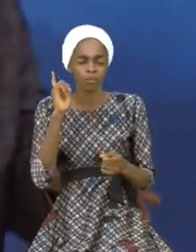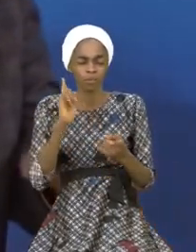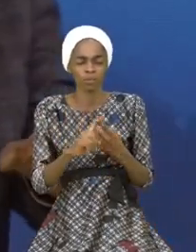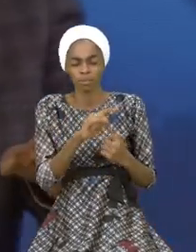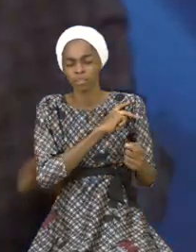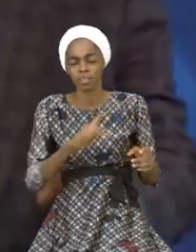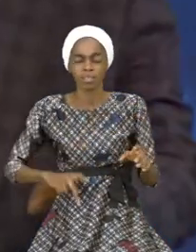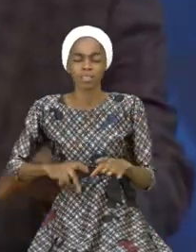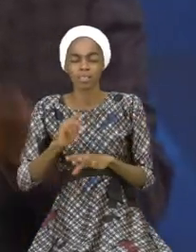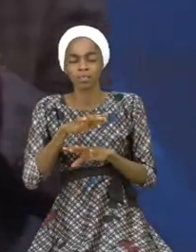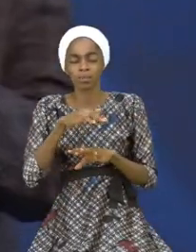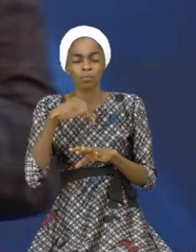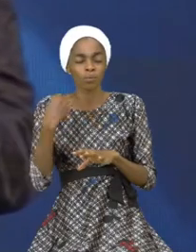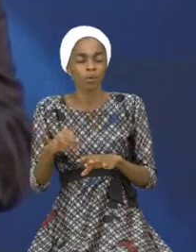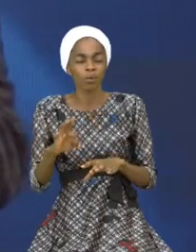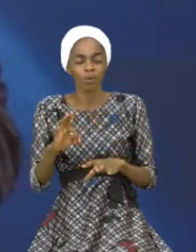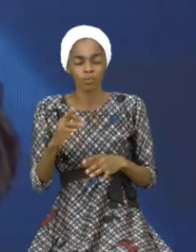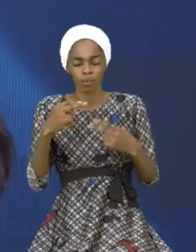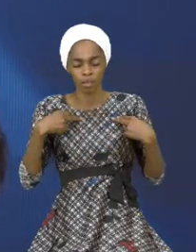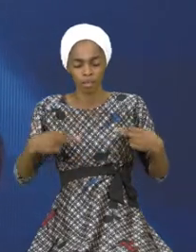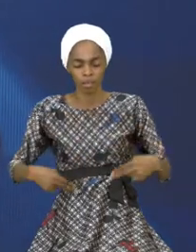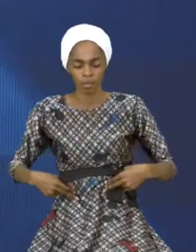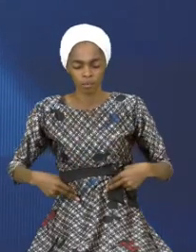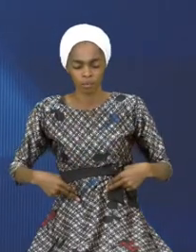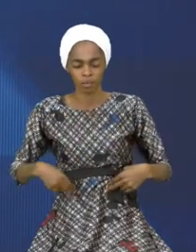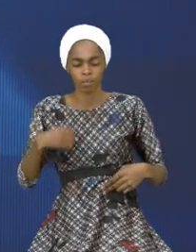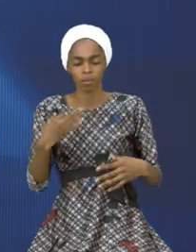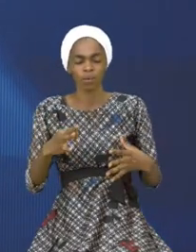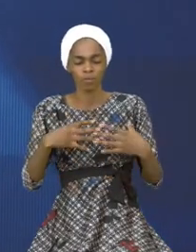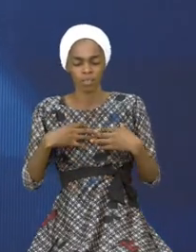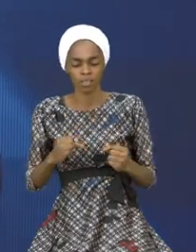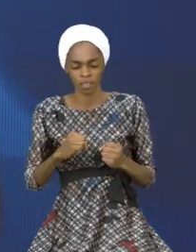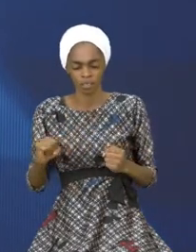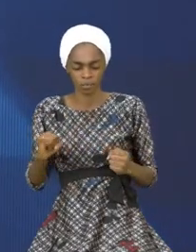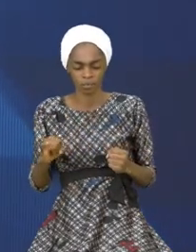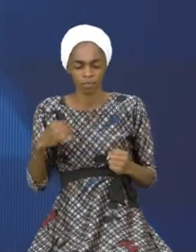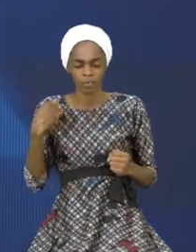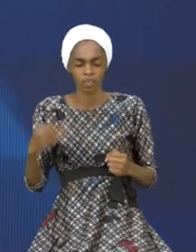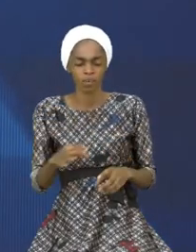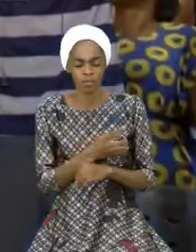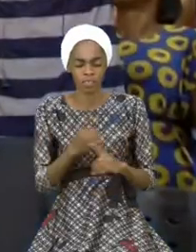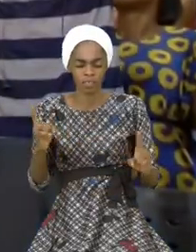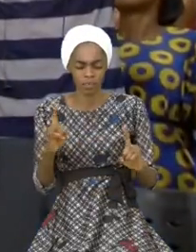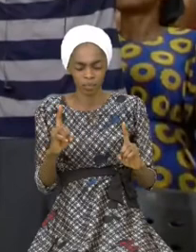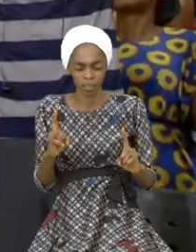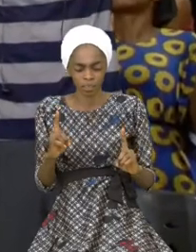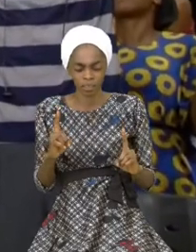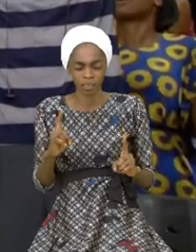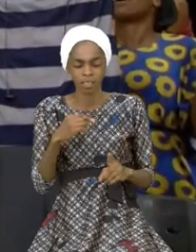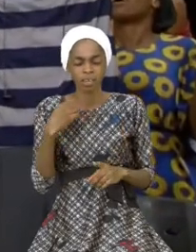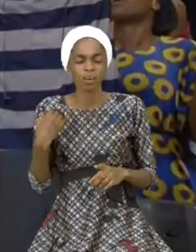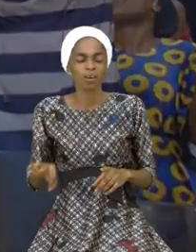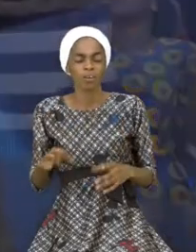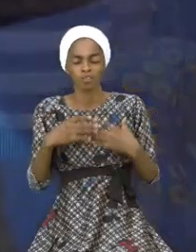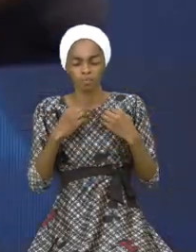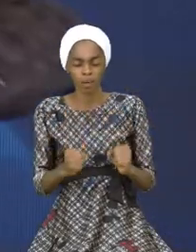kingdom of health, of healing, of deliverance, of